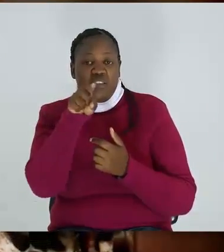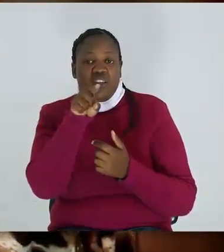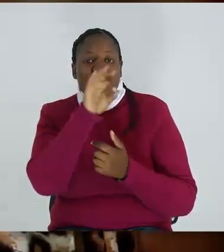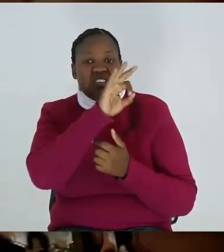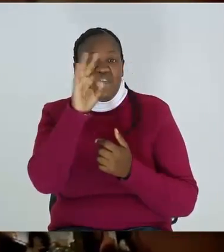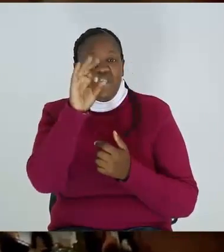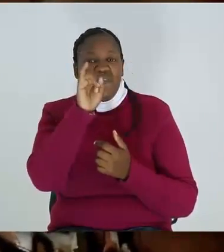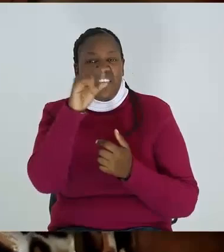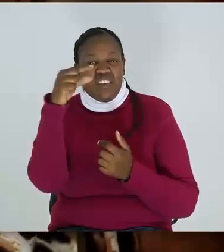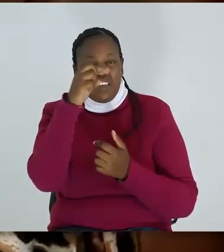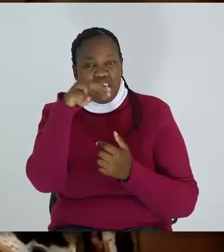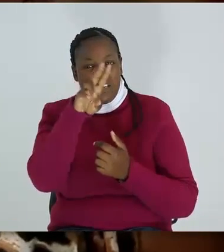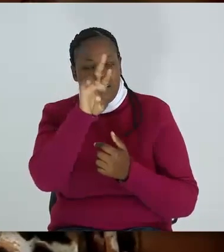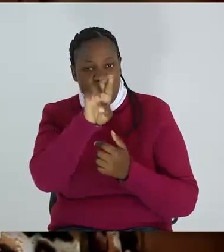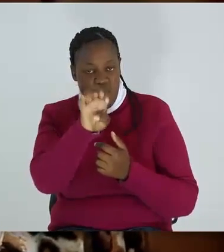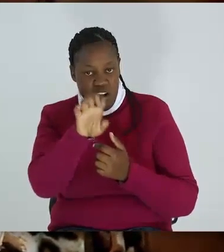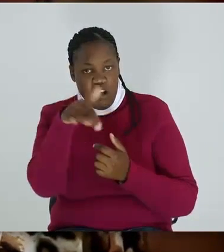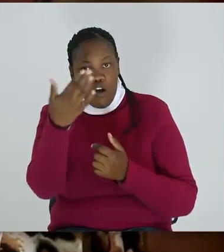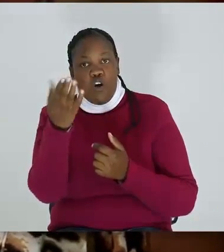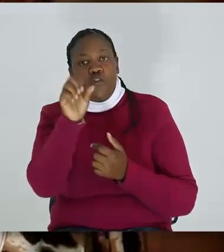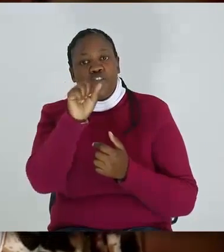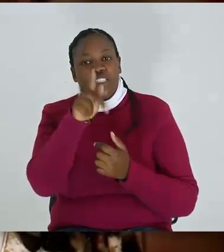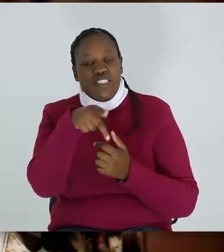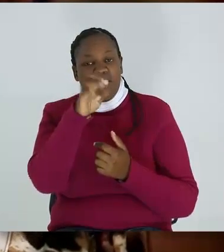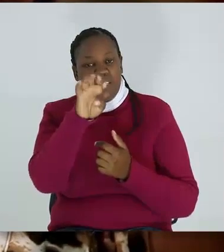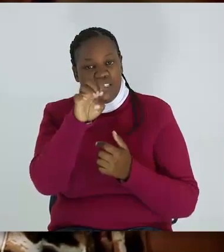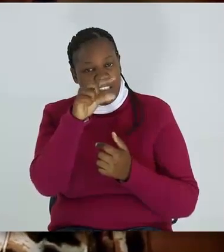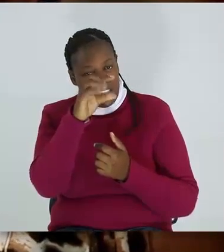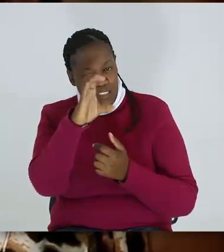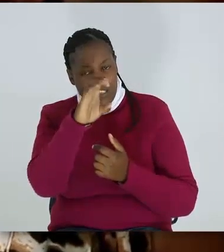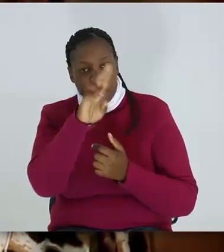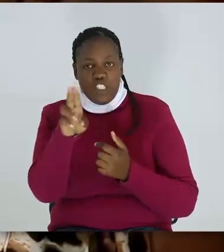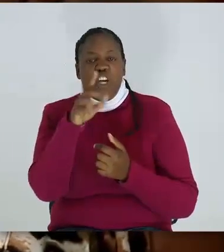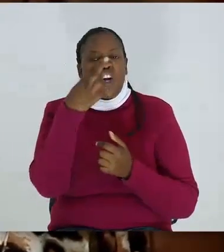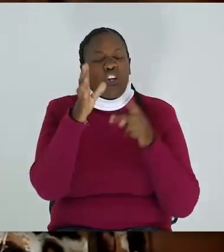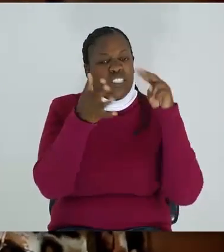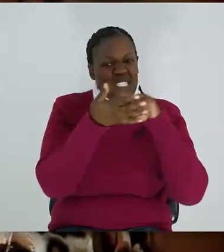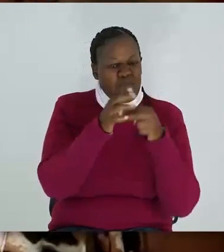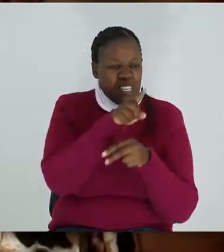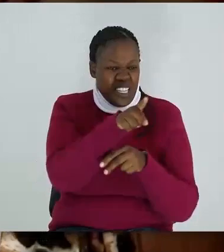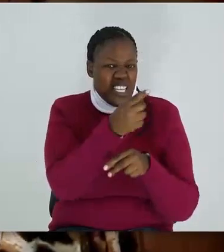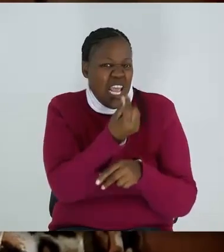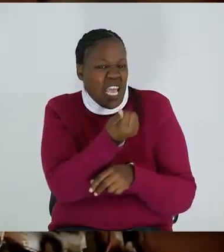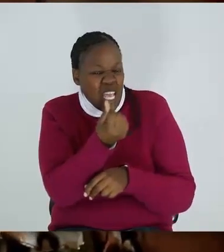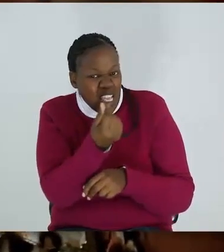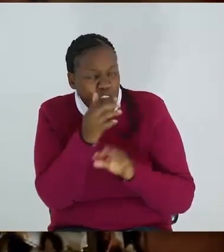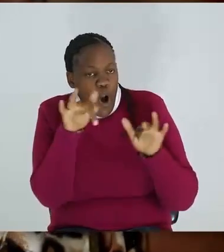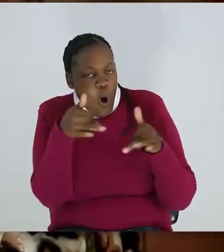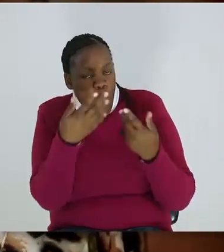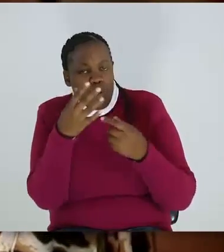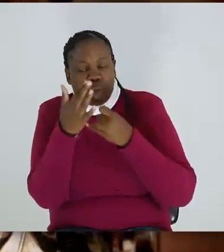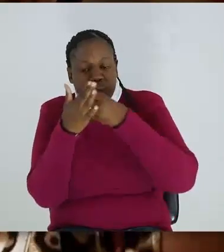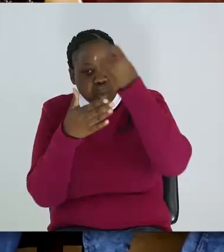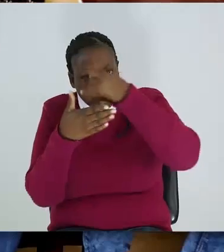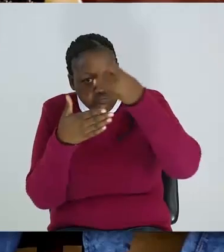speech. The word speech does not refer to the speaking in the story, and the word figure does not have anything to do with numbers